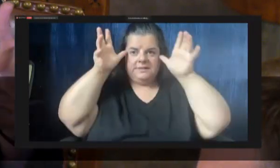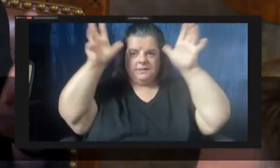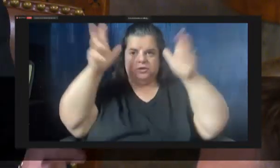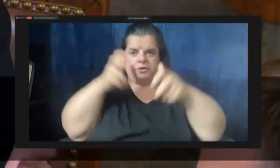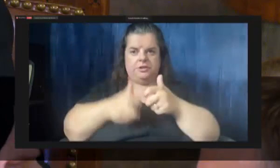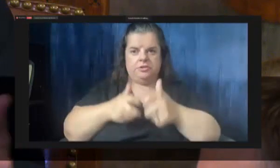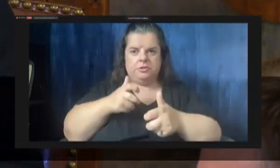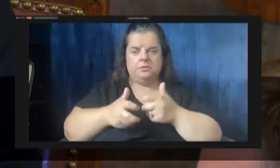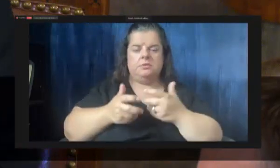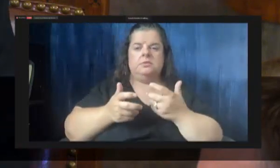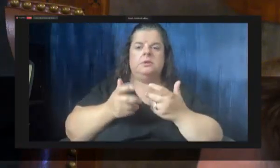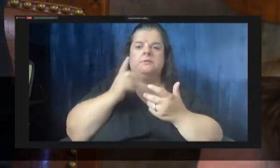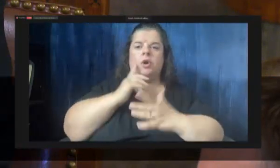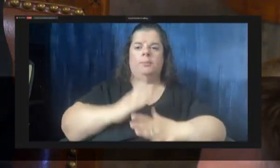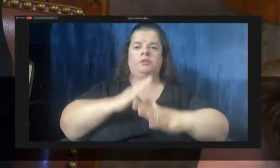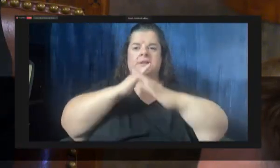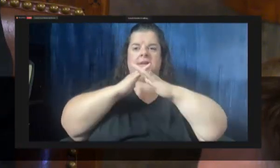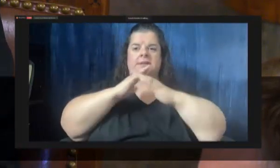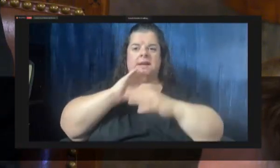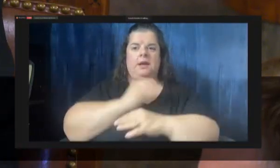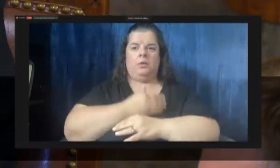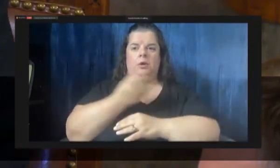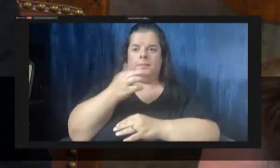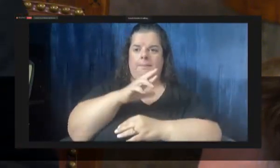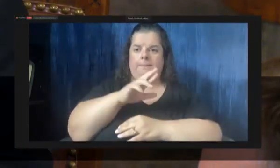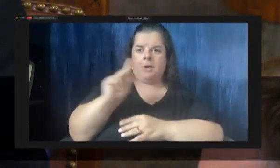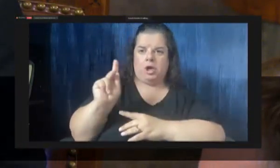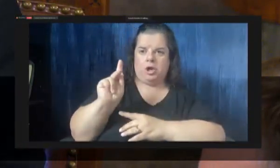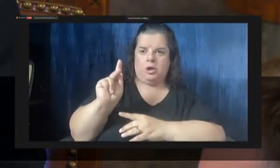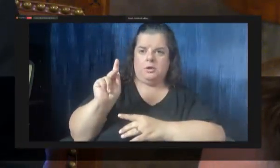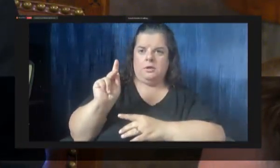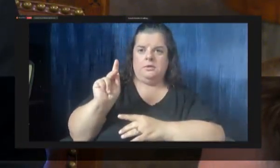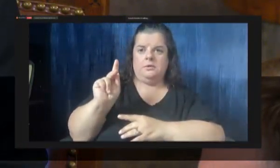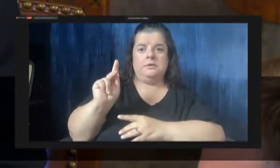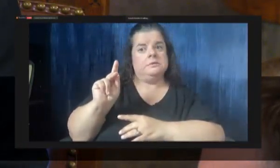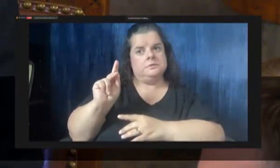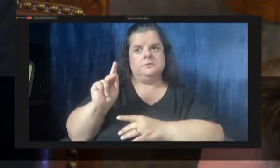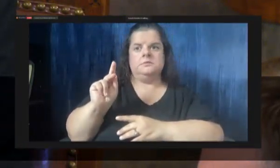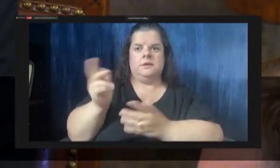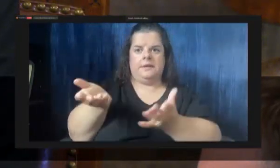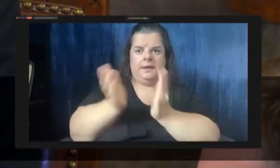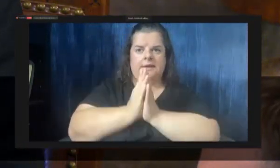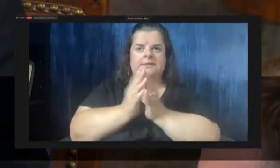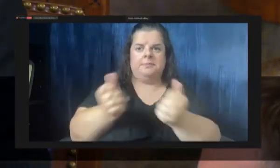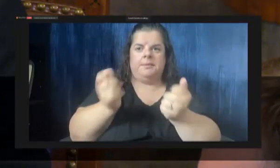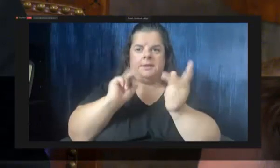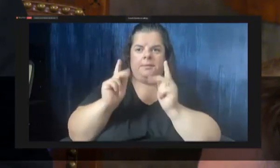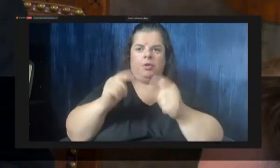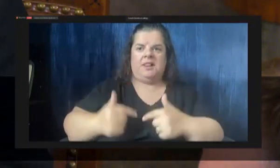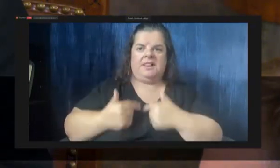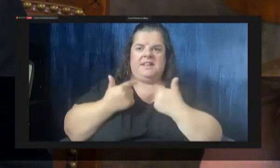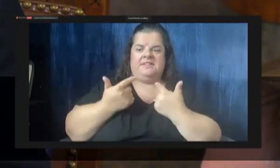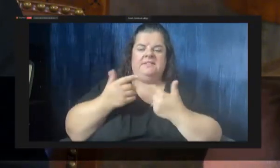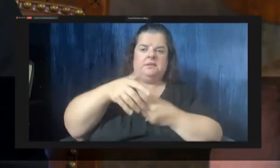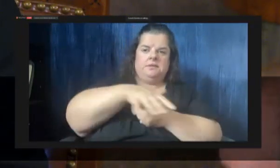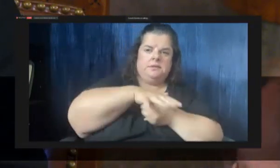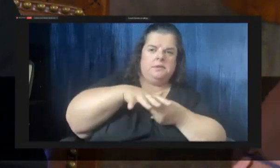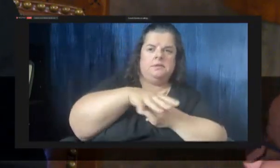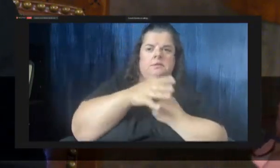in order to protect our parks and at the behest of many residents in neighborhoods like Squirrel Hill and such,